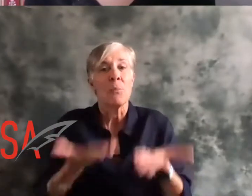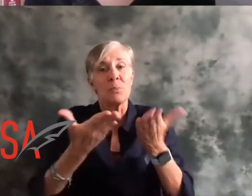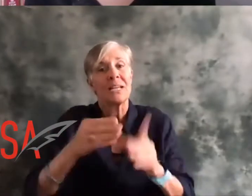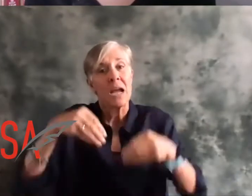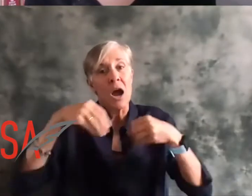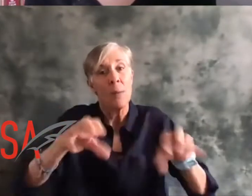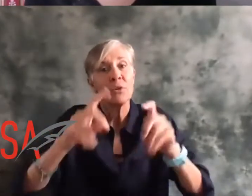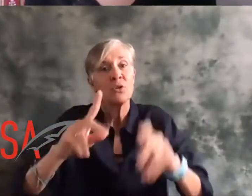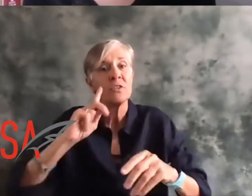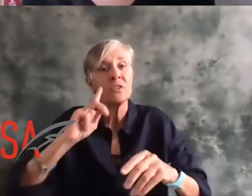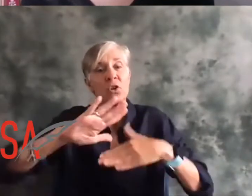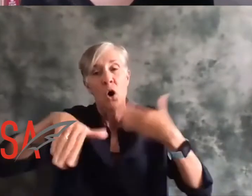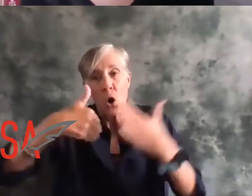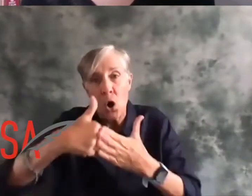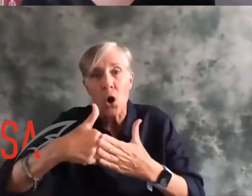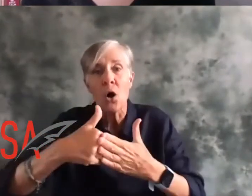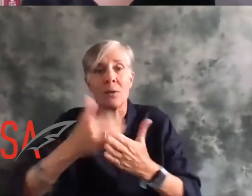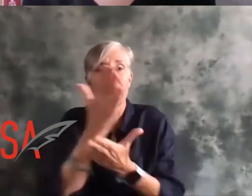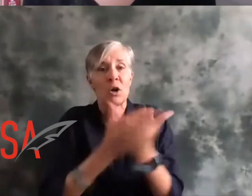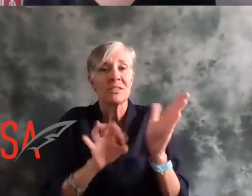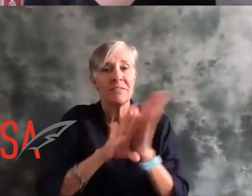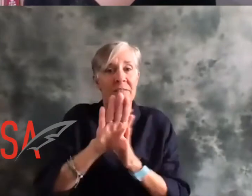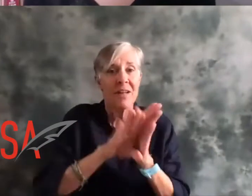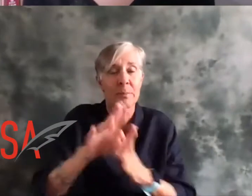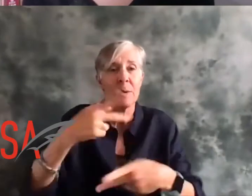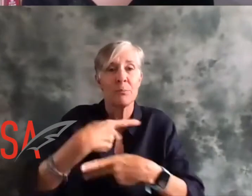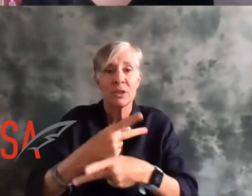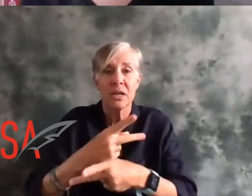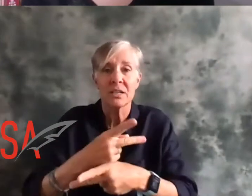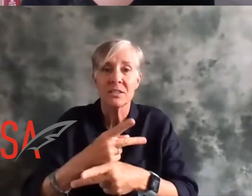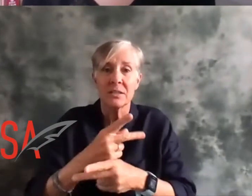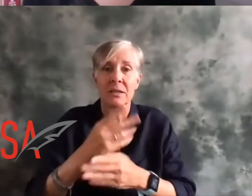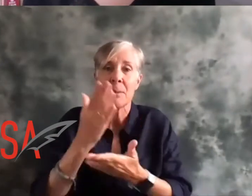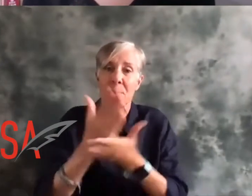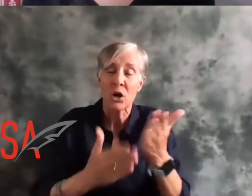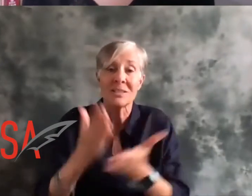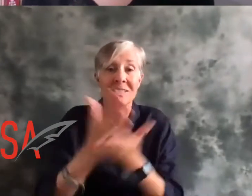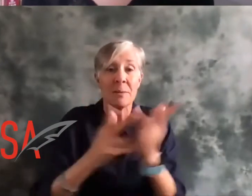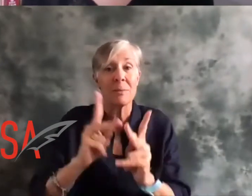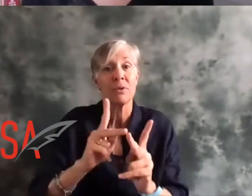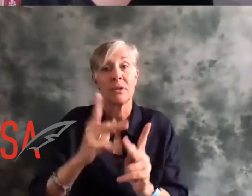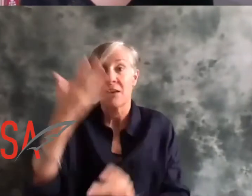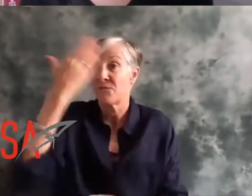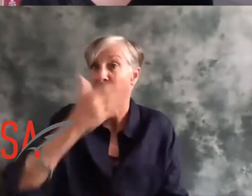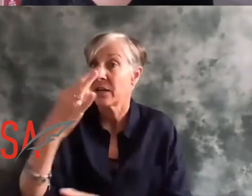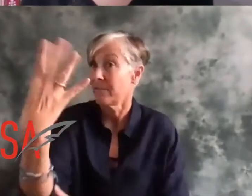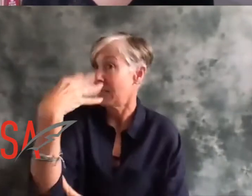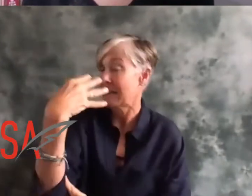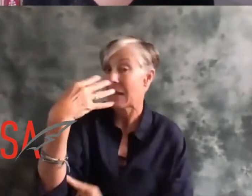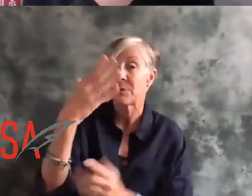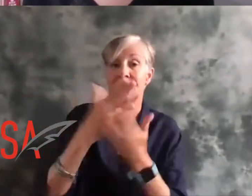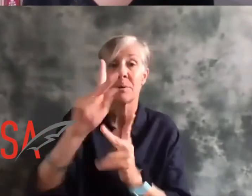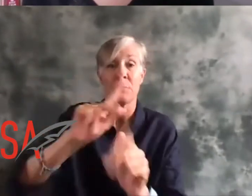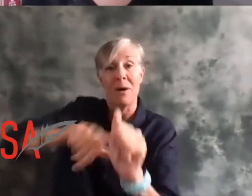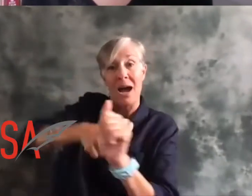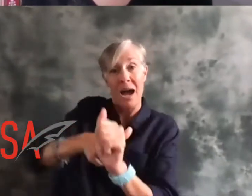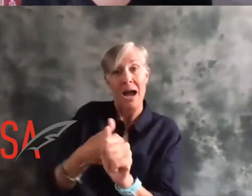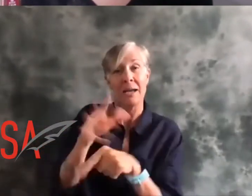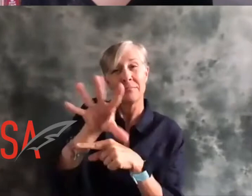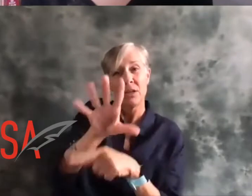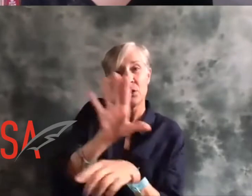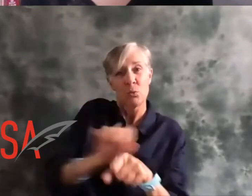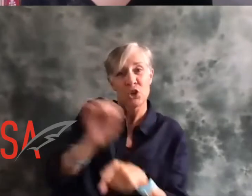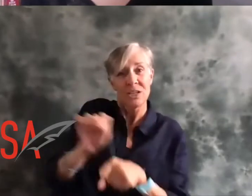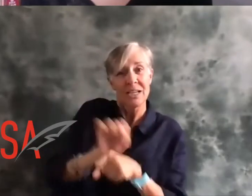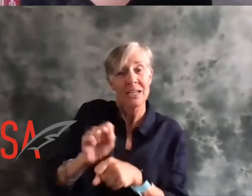entire development and production cycle, from people that are in front of the camera and also behind the camera doing the work. And if